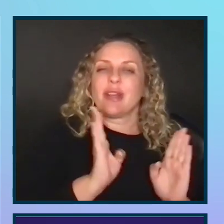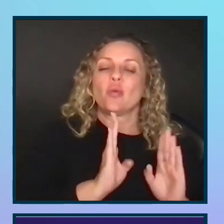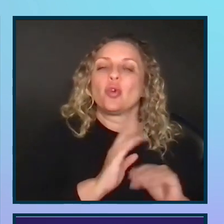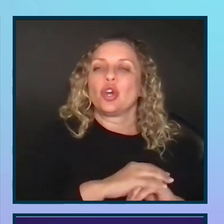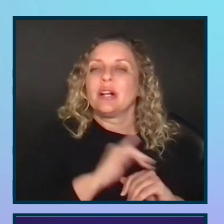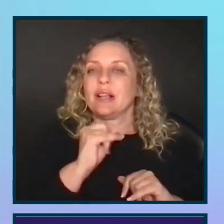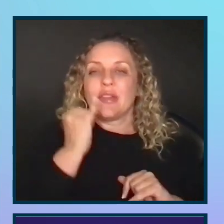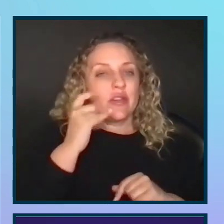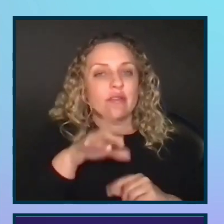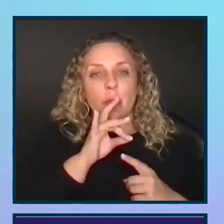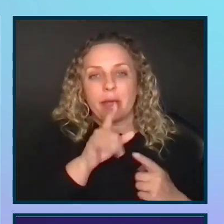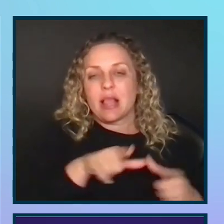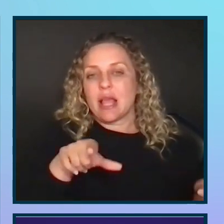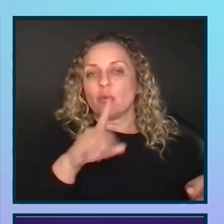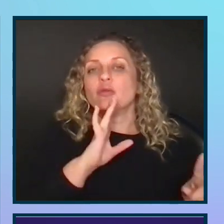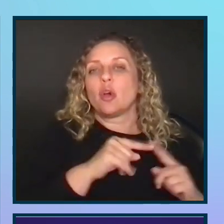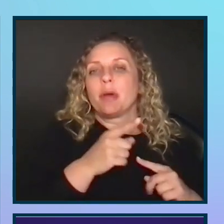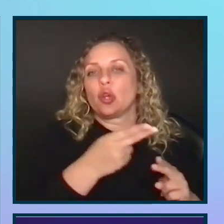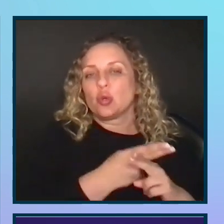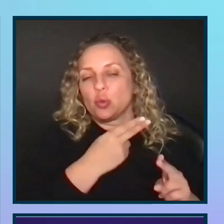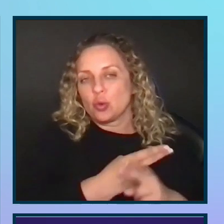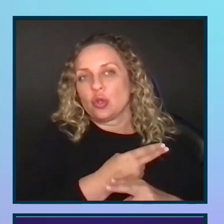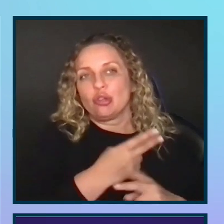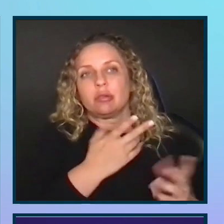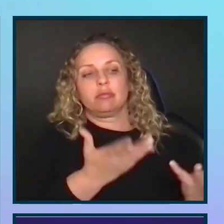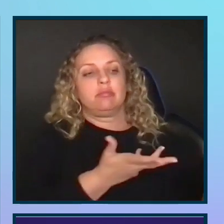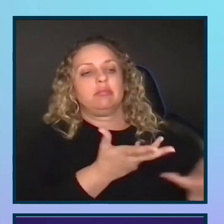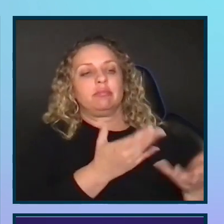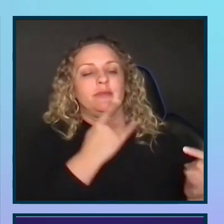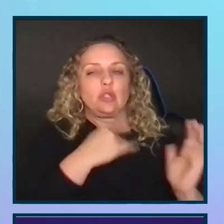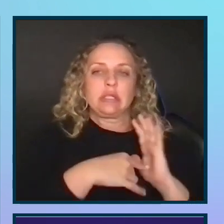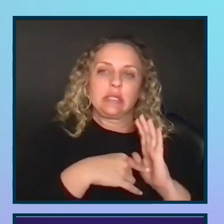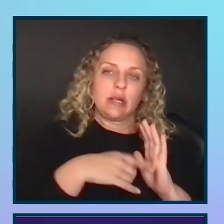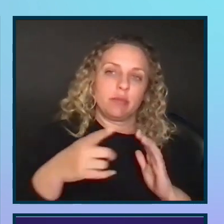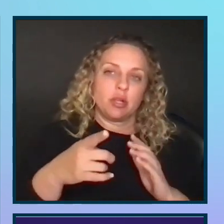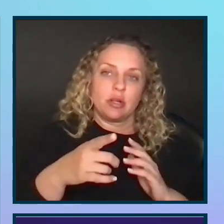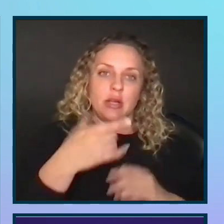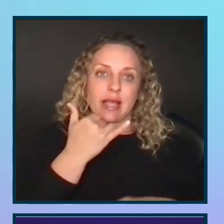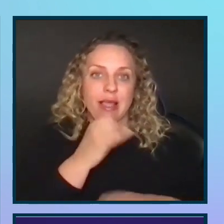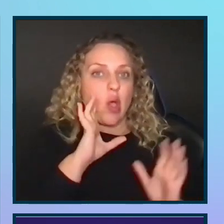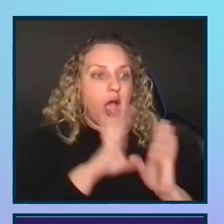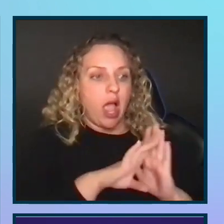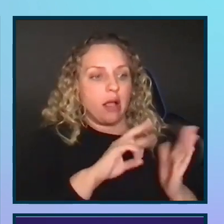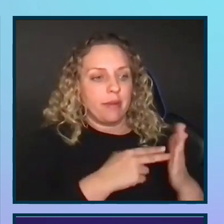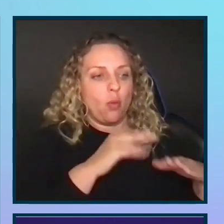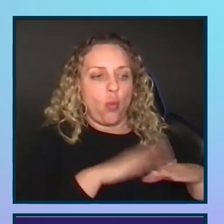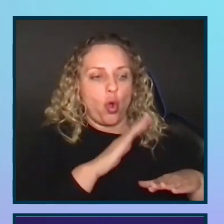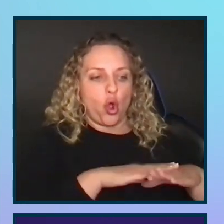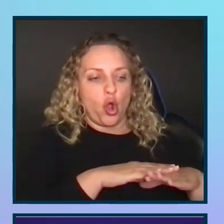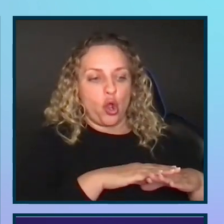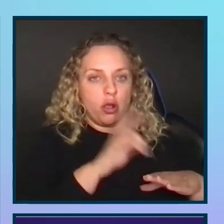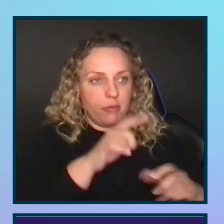if you pick a language to talk to your user in, for example, these yellow icons mean warning. You best